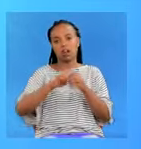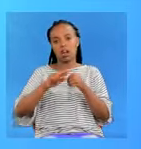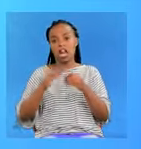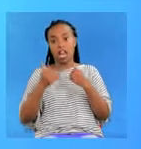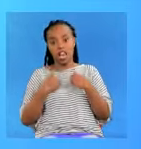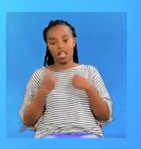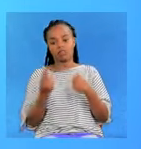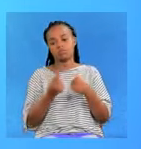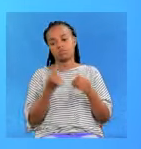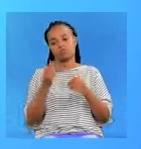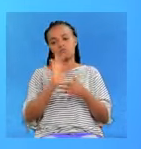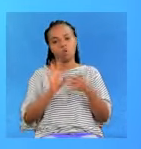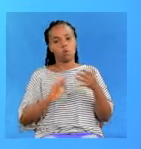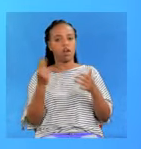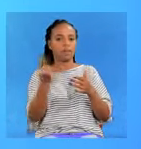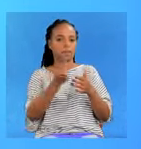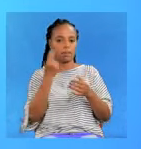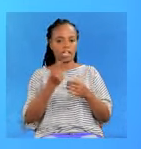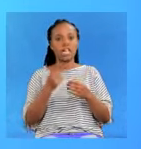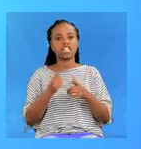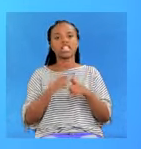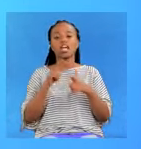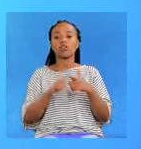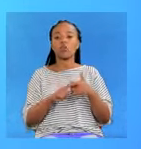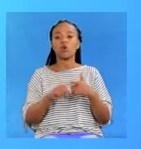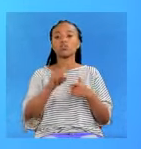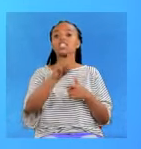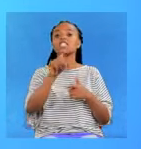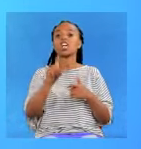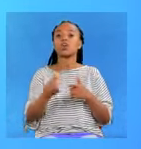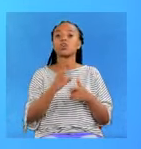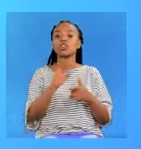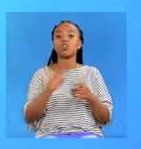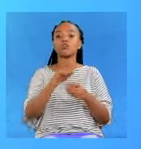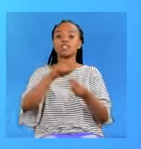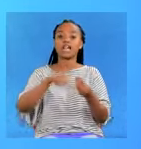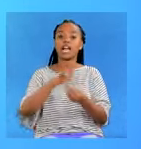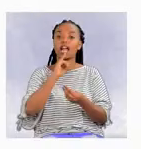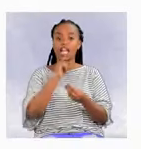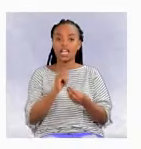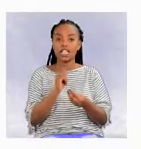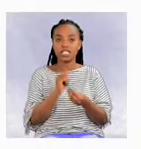equation. So therefore the equation of the circle is,